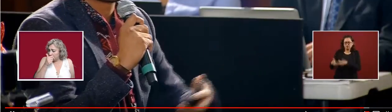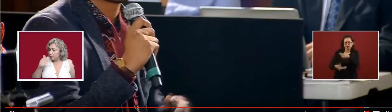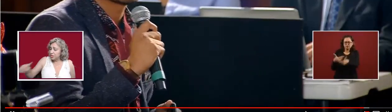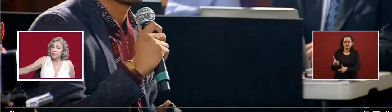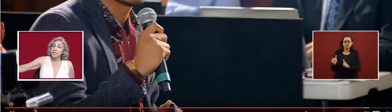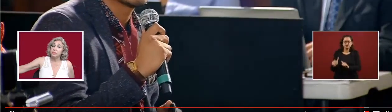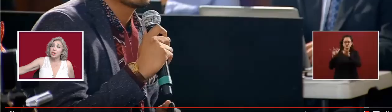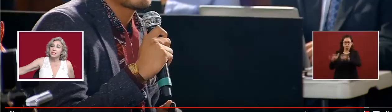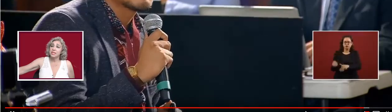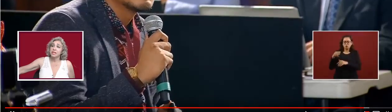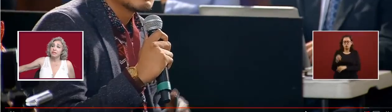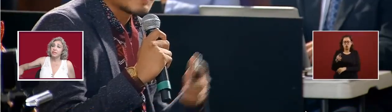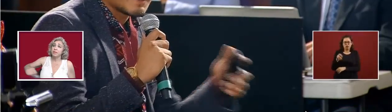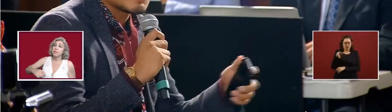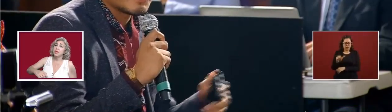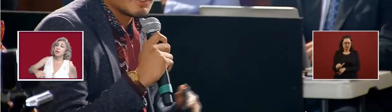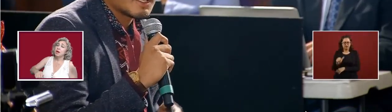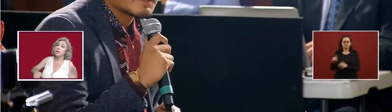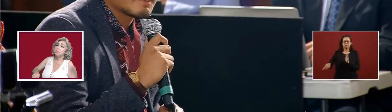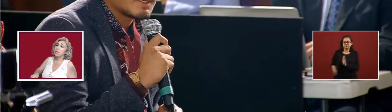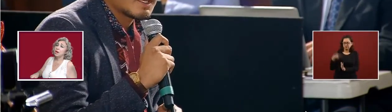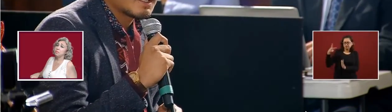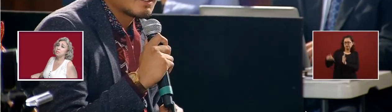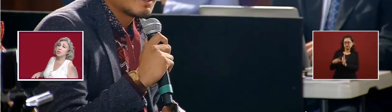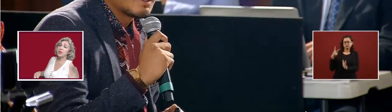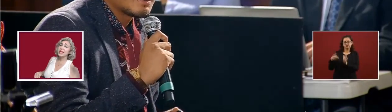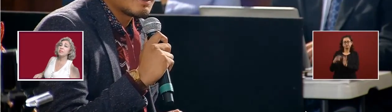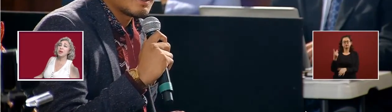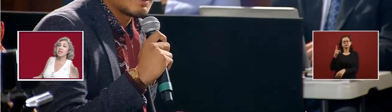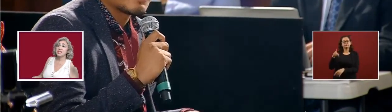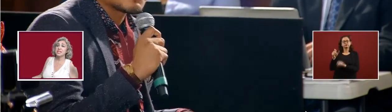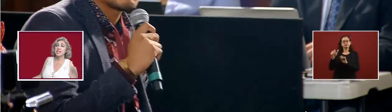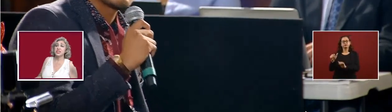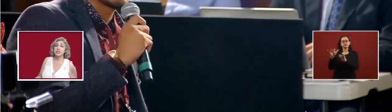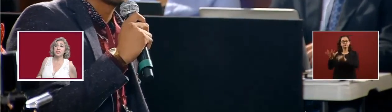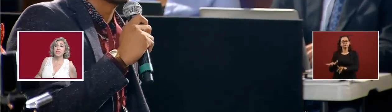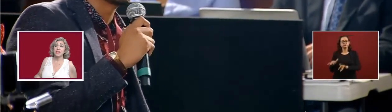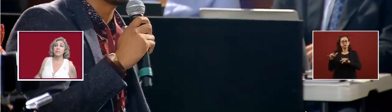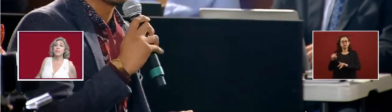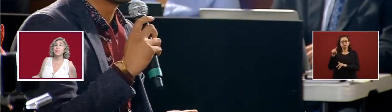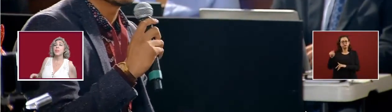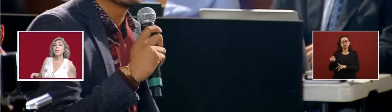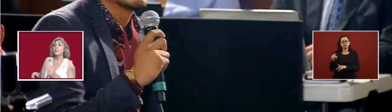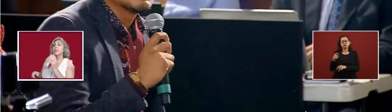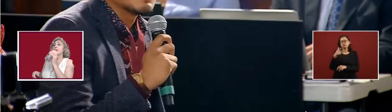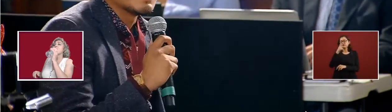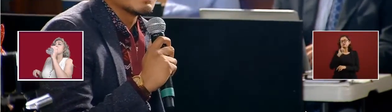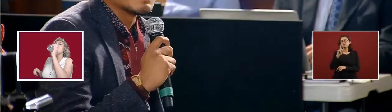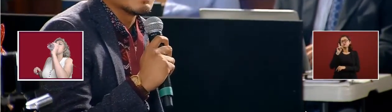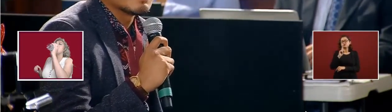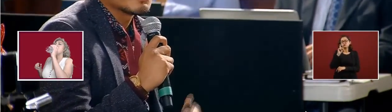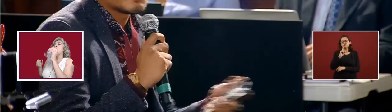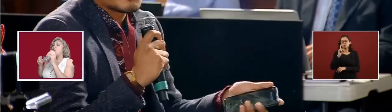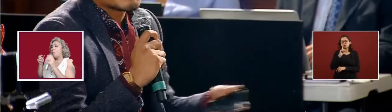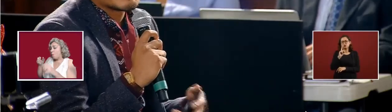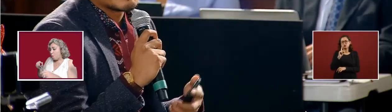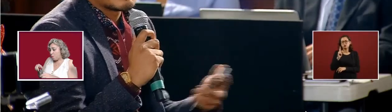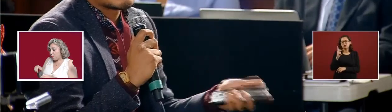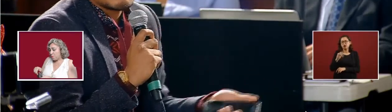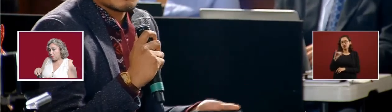which was the process of the Morena party's internal thing and